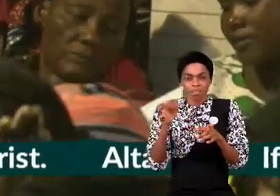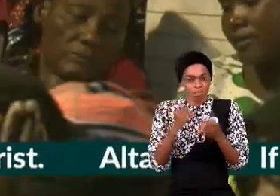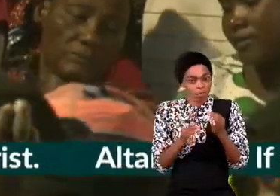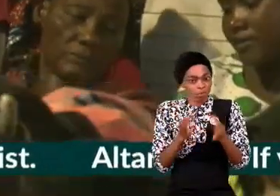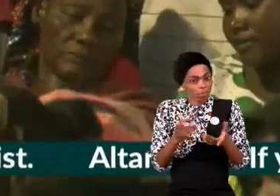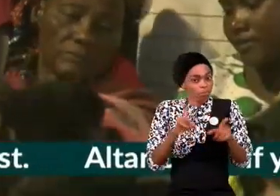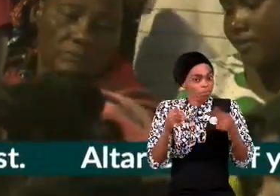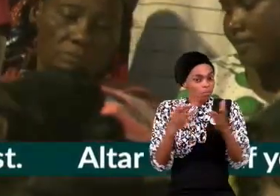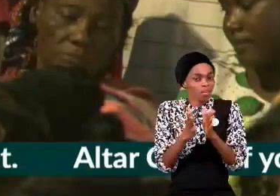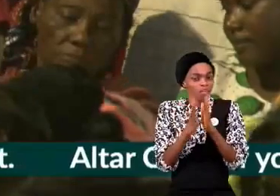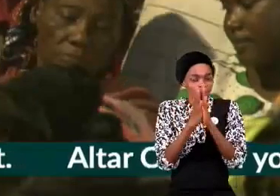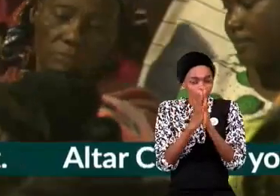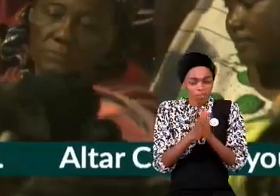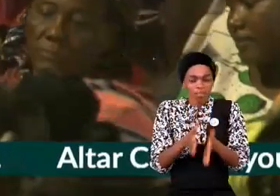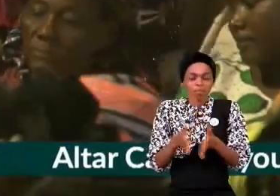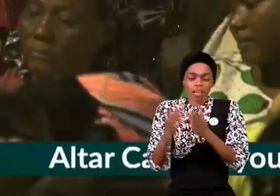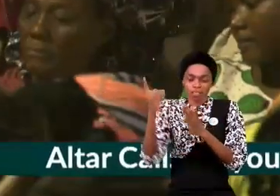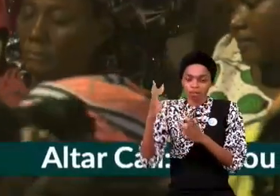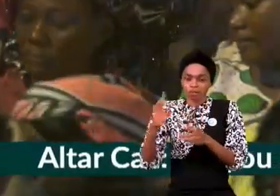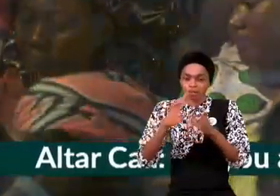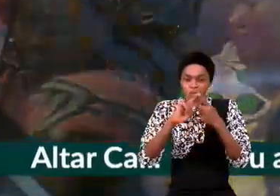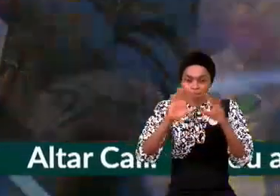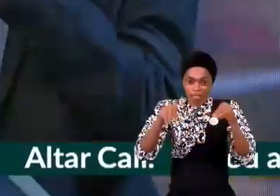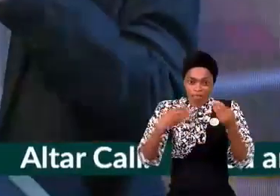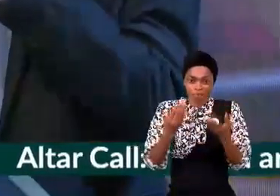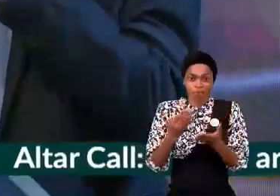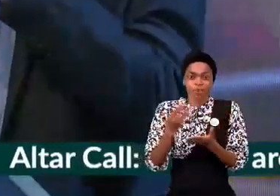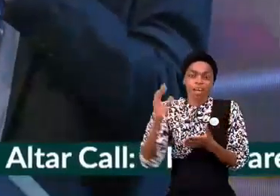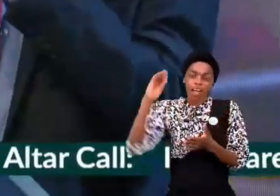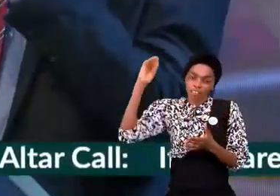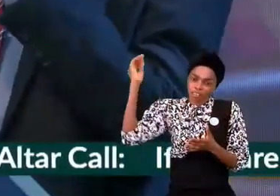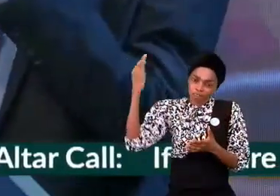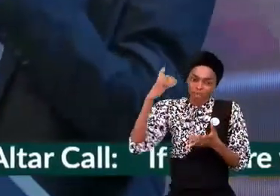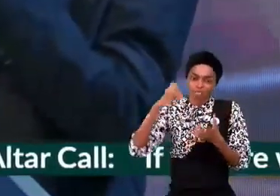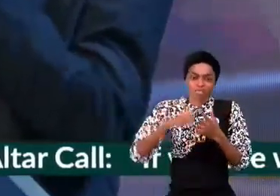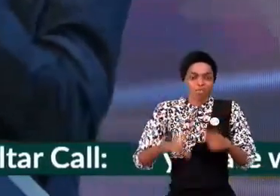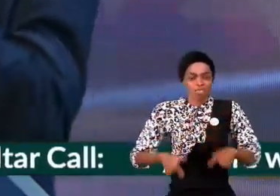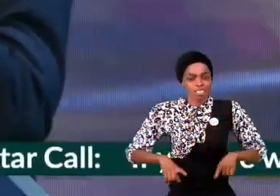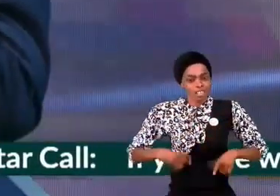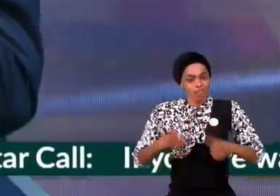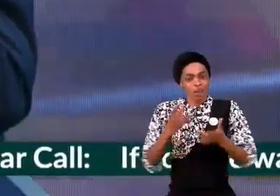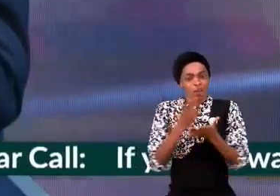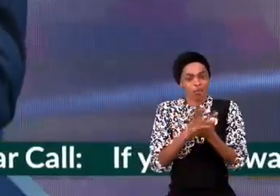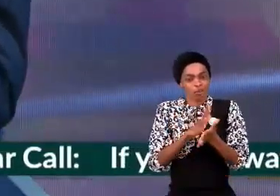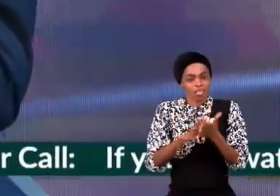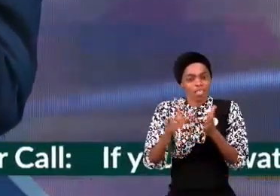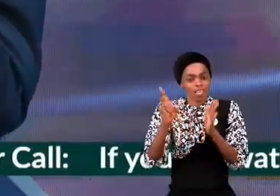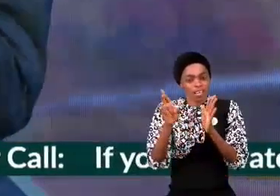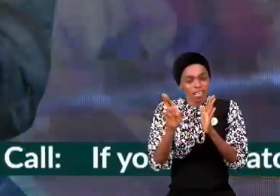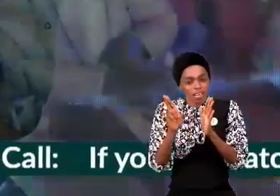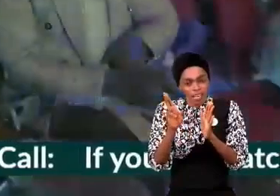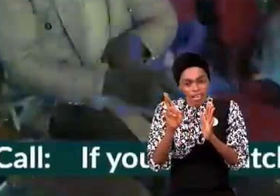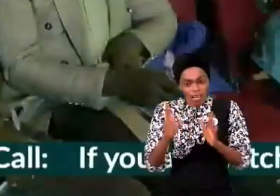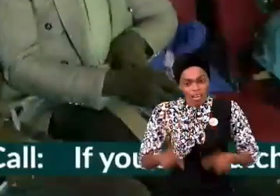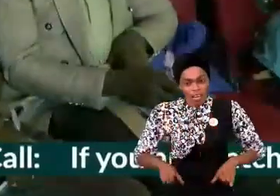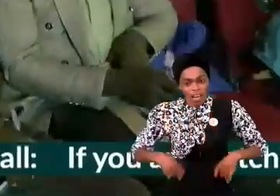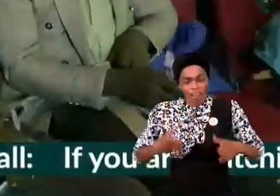Our counselors, those in the hall directly in front of me, are you through? If you are through, can you wave at